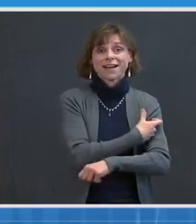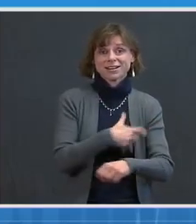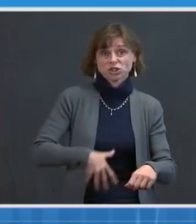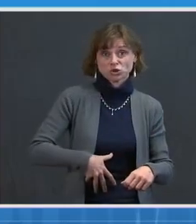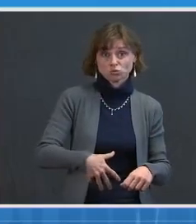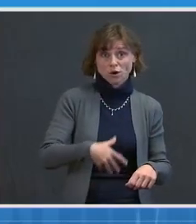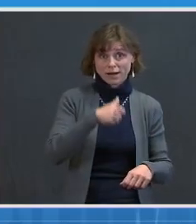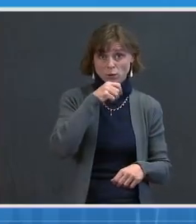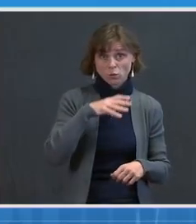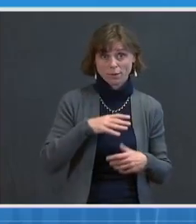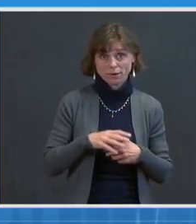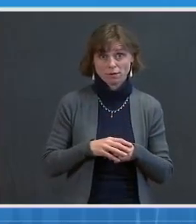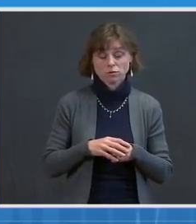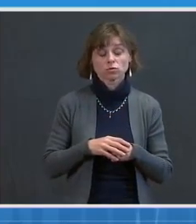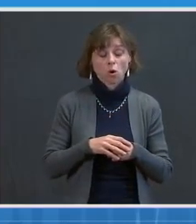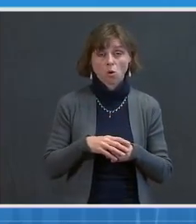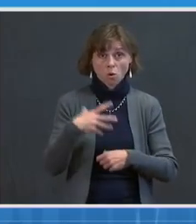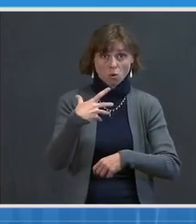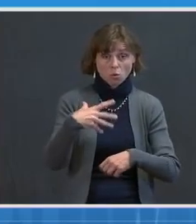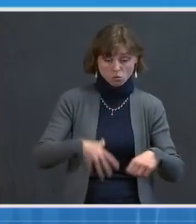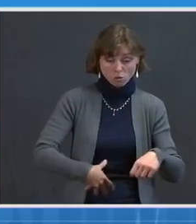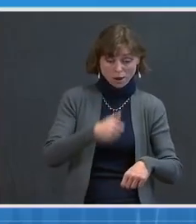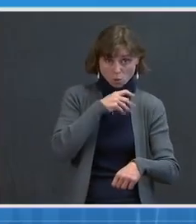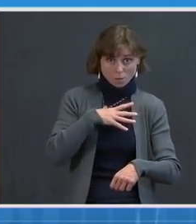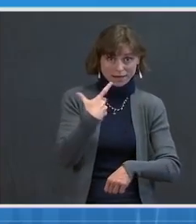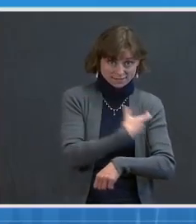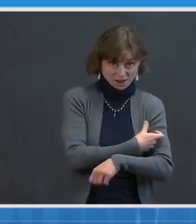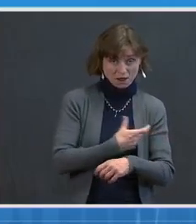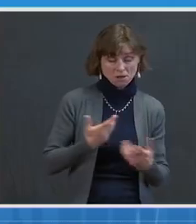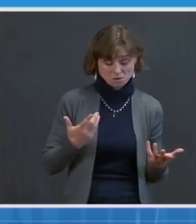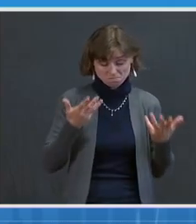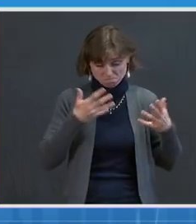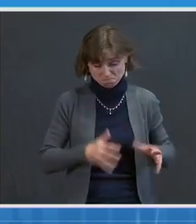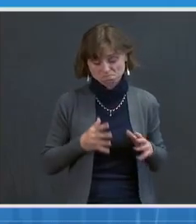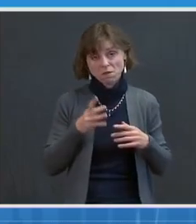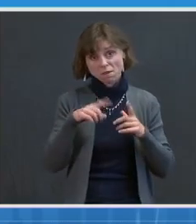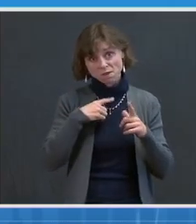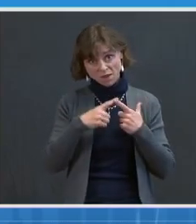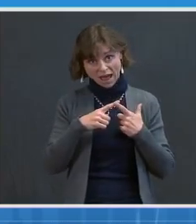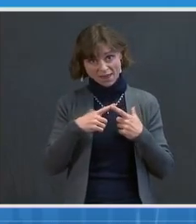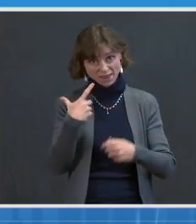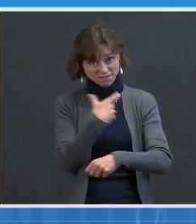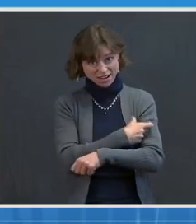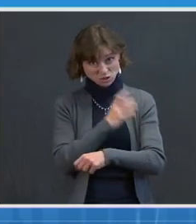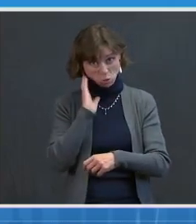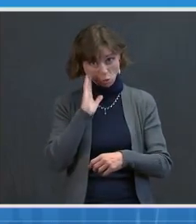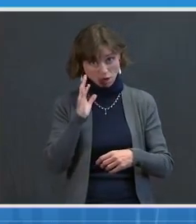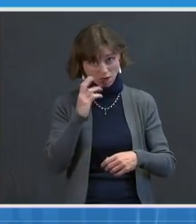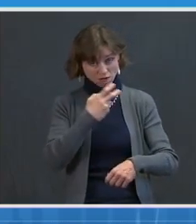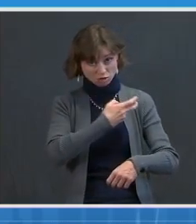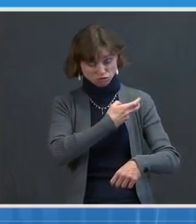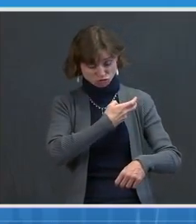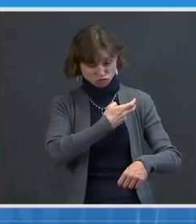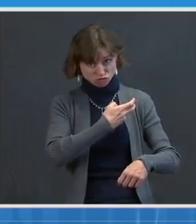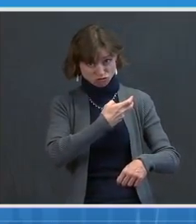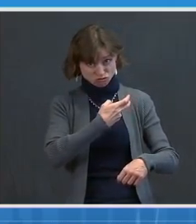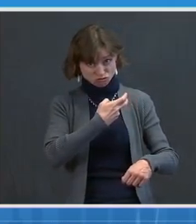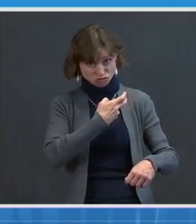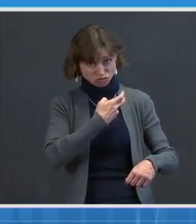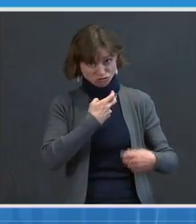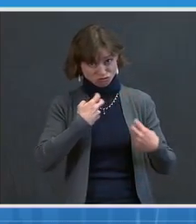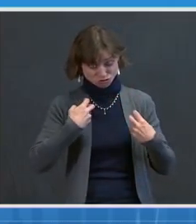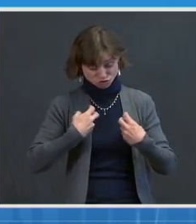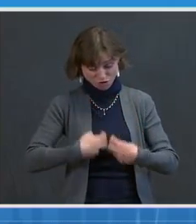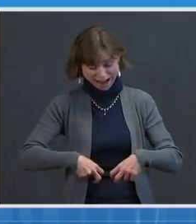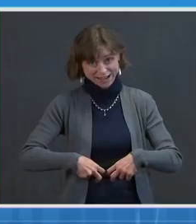the pregnant women are vaccinated, will the vaccination by any chance transfer into the